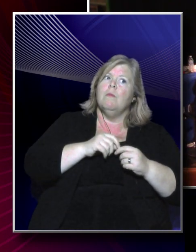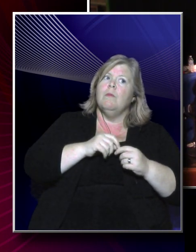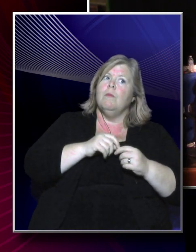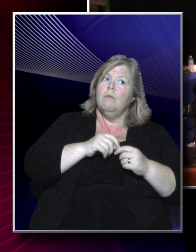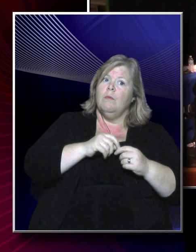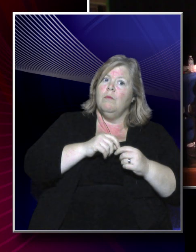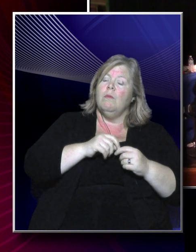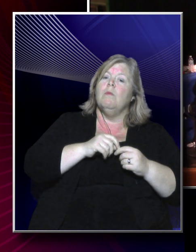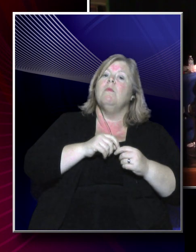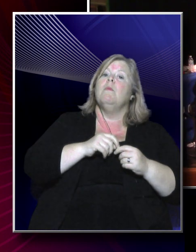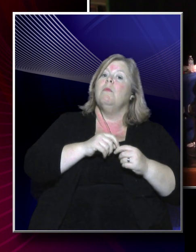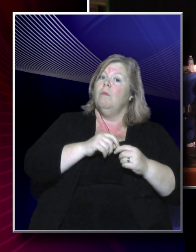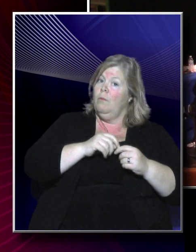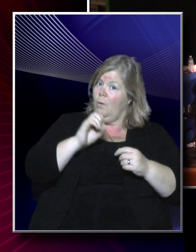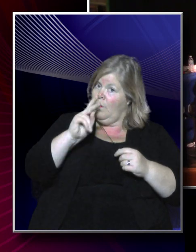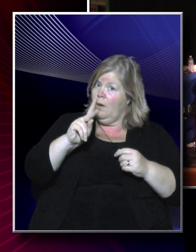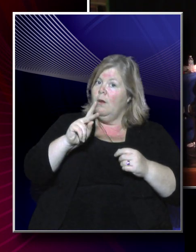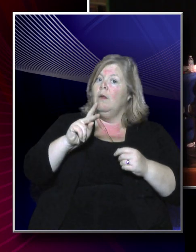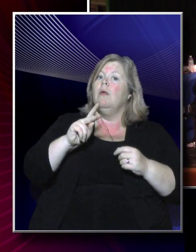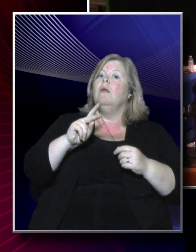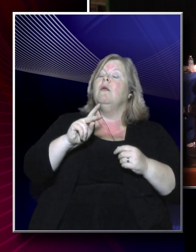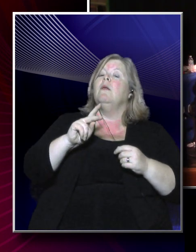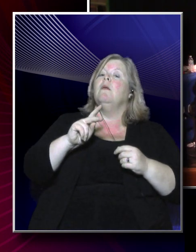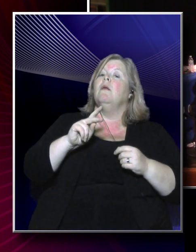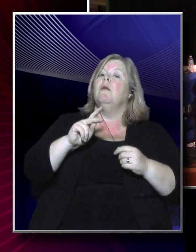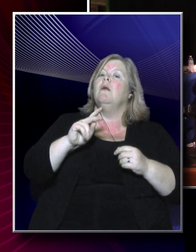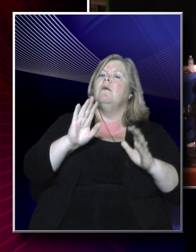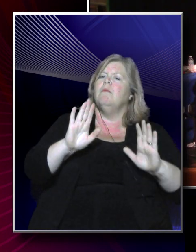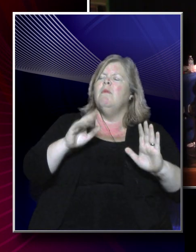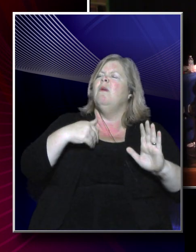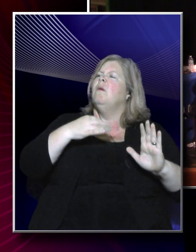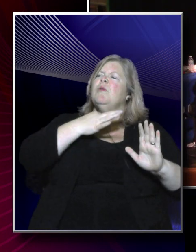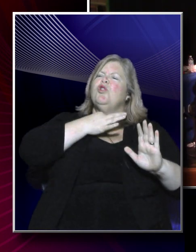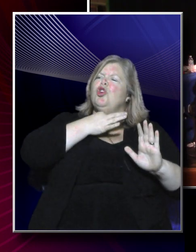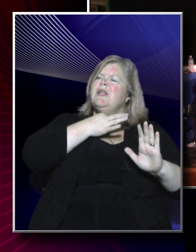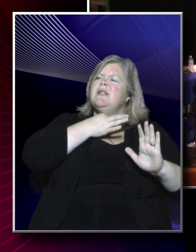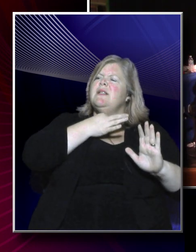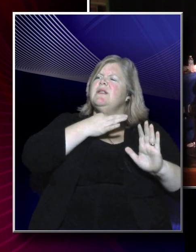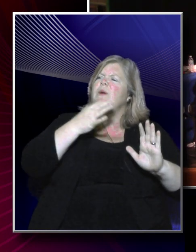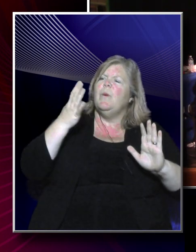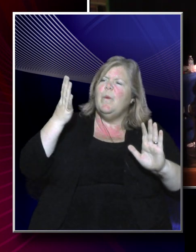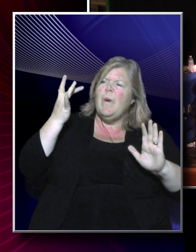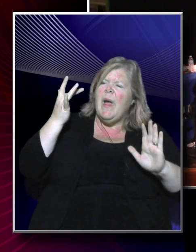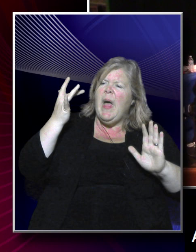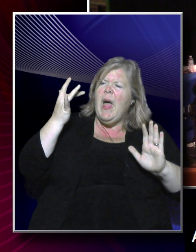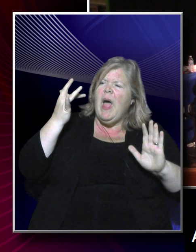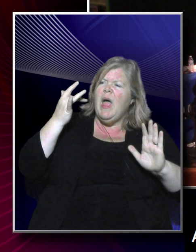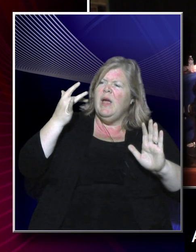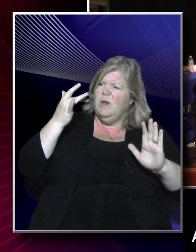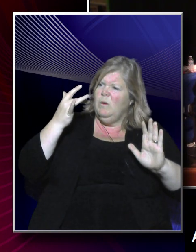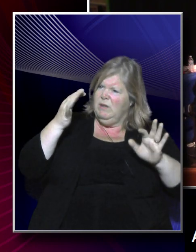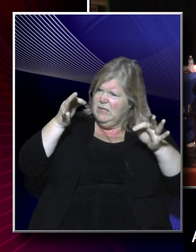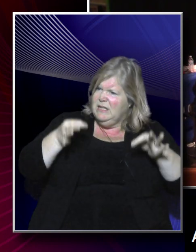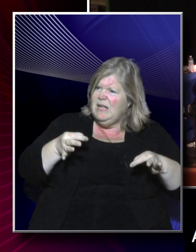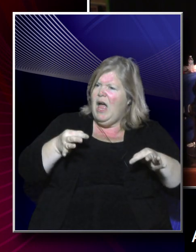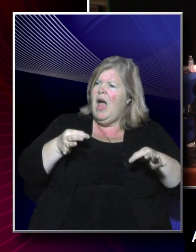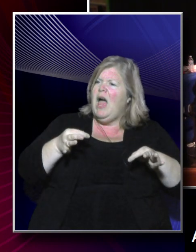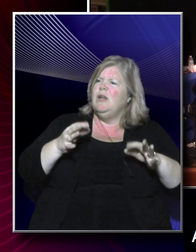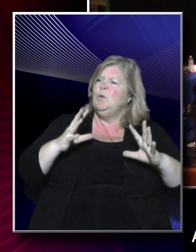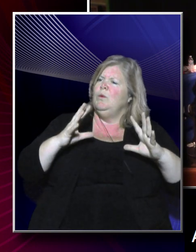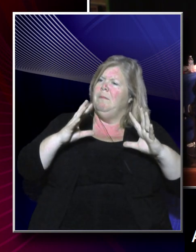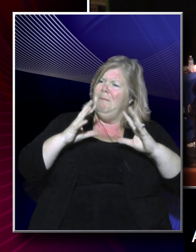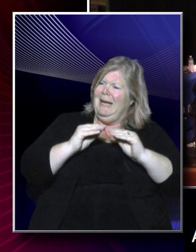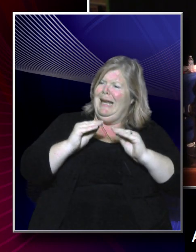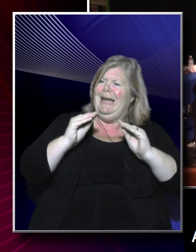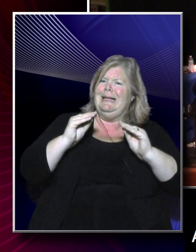So there are 6. I'm just curious as to why we choose to meet 6